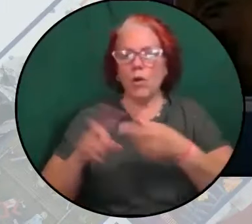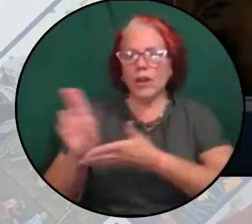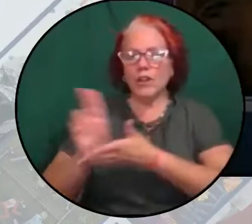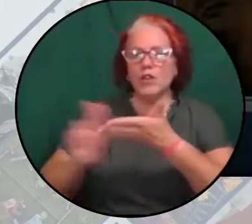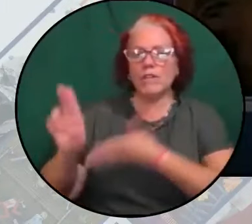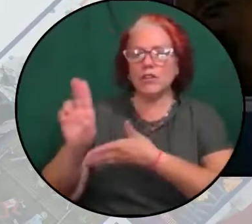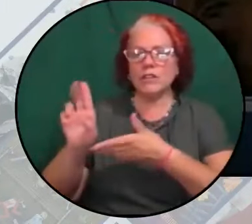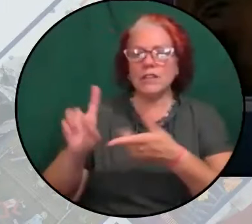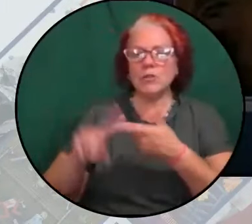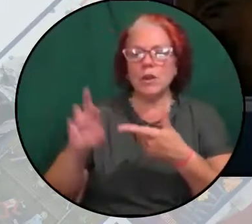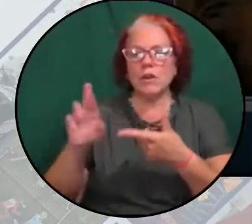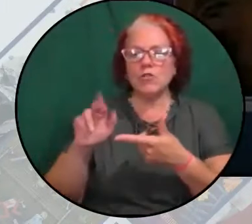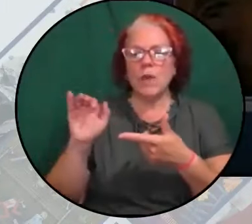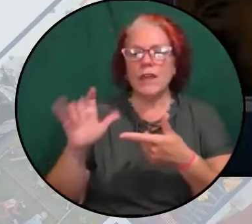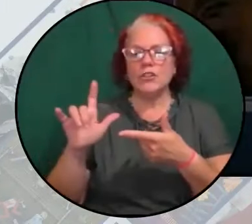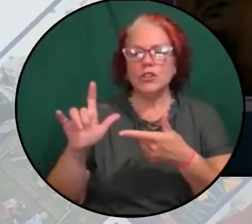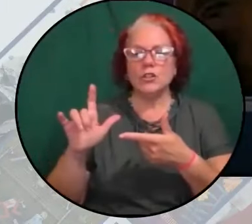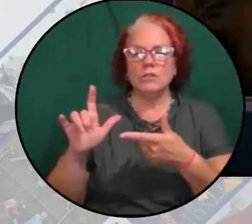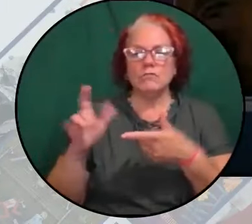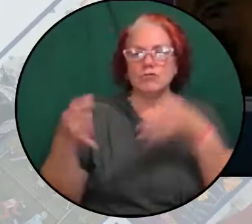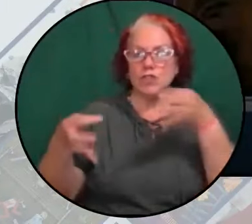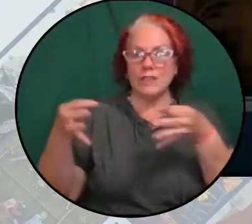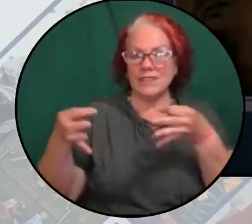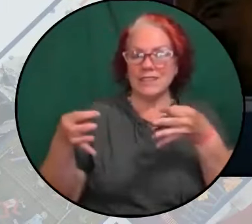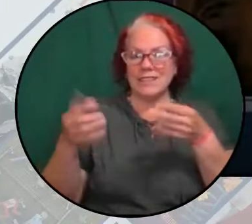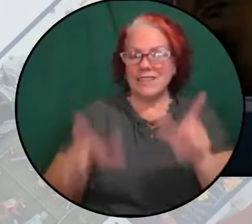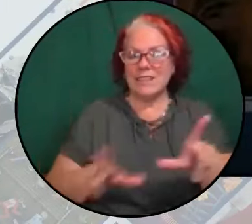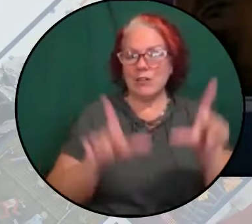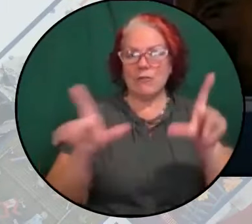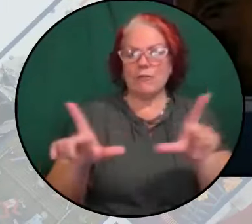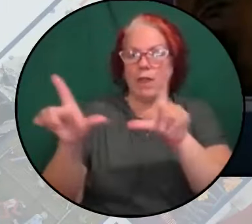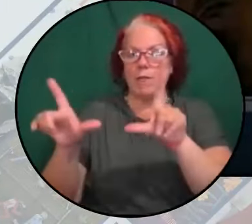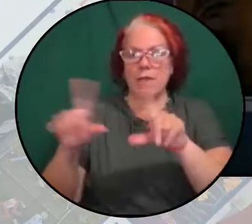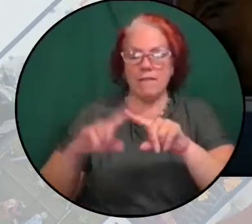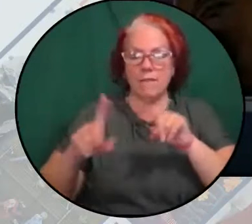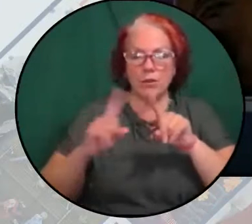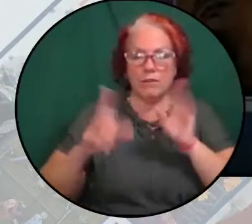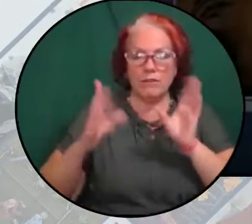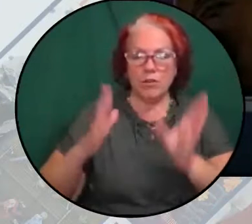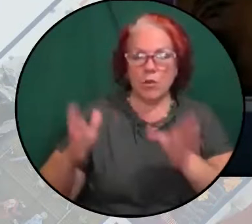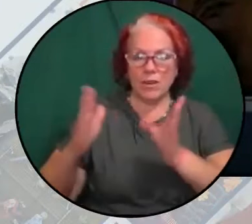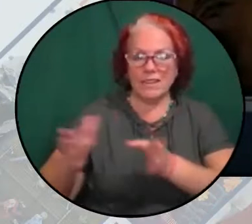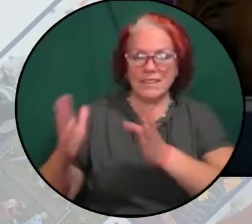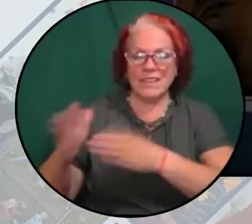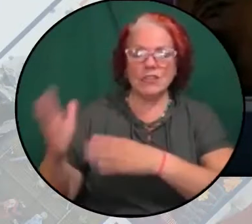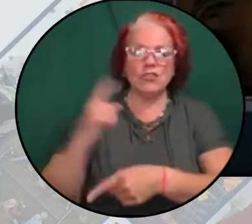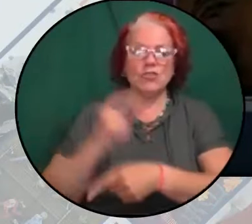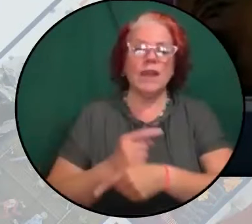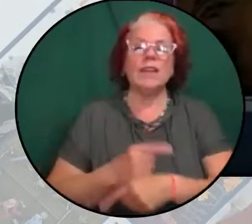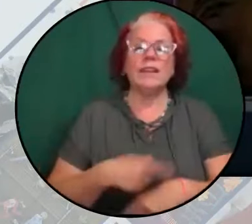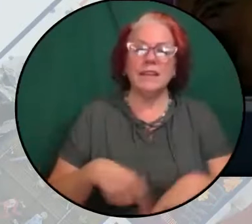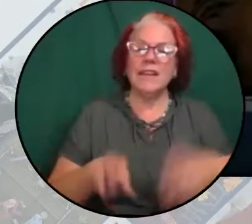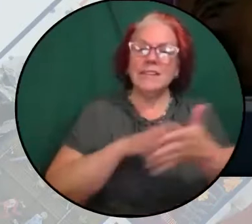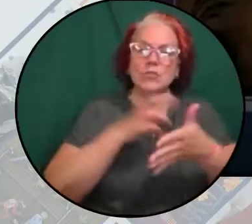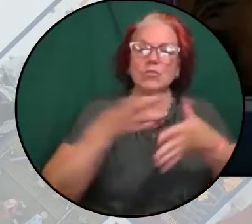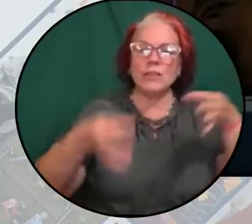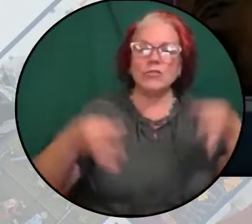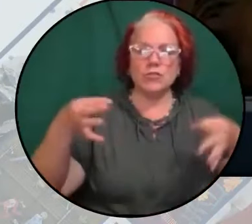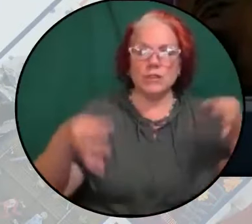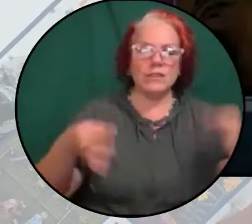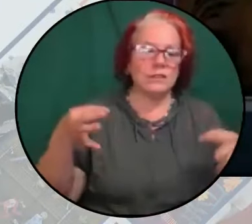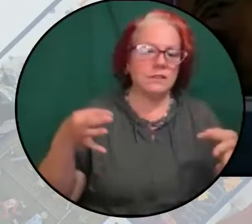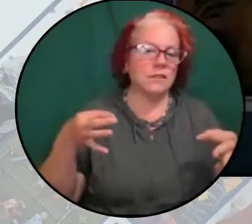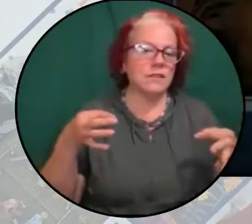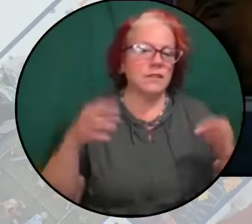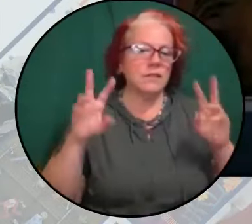where racial Justice is the framing for doing organizing I mean it's a racial justice issue as well